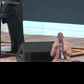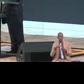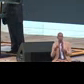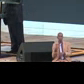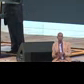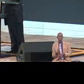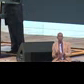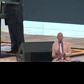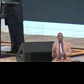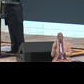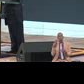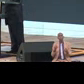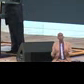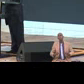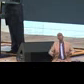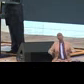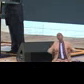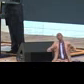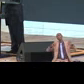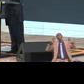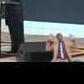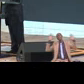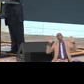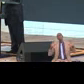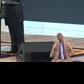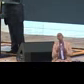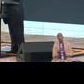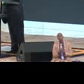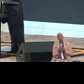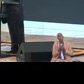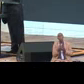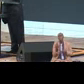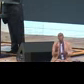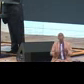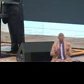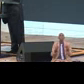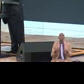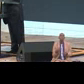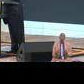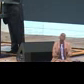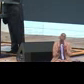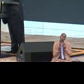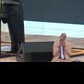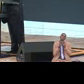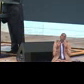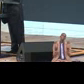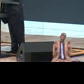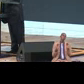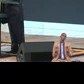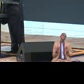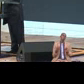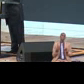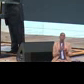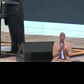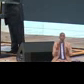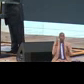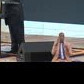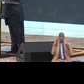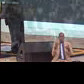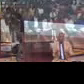church, and then throw up your hands in helplessness. There's nothing we can do. We will